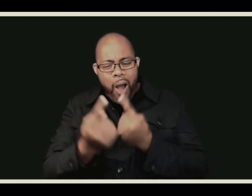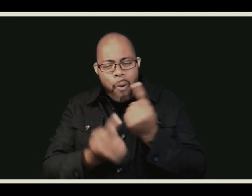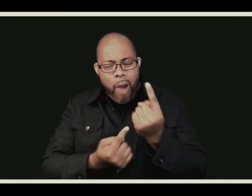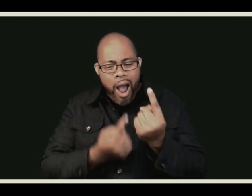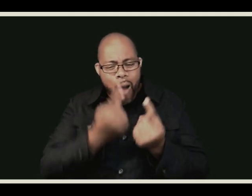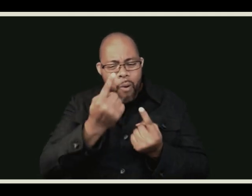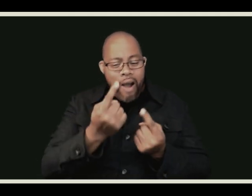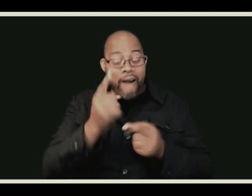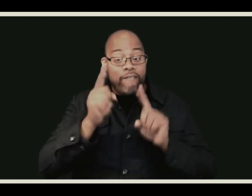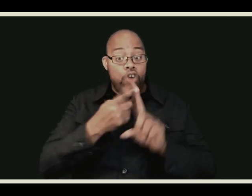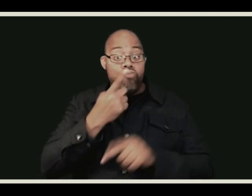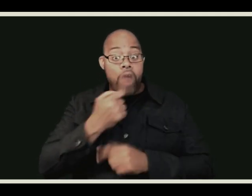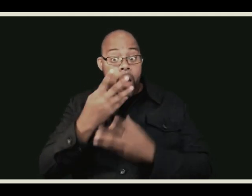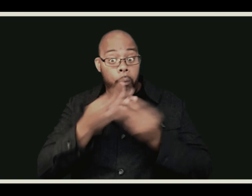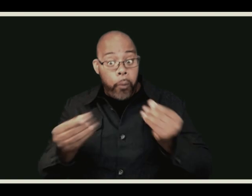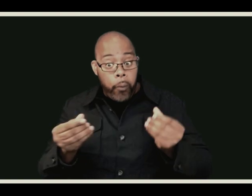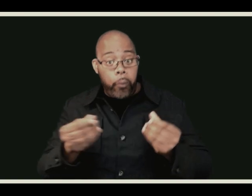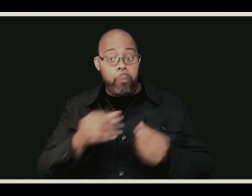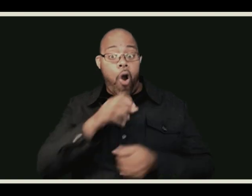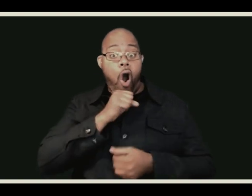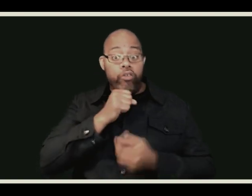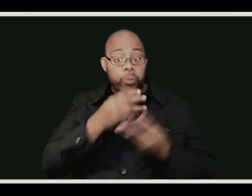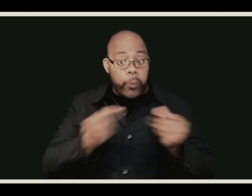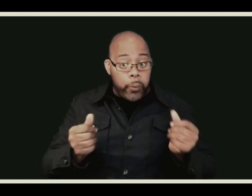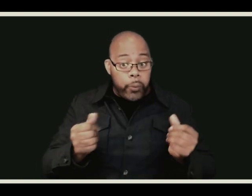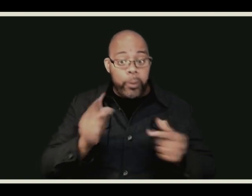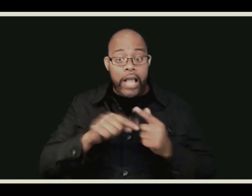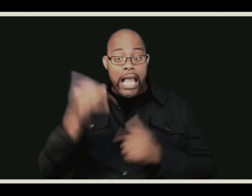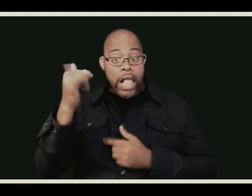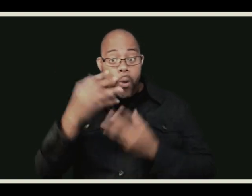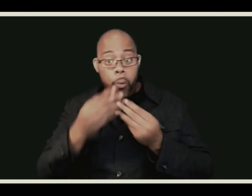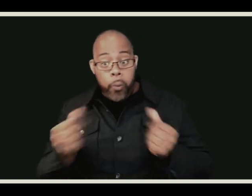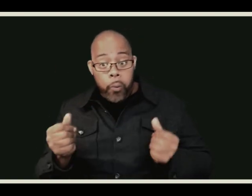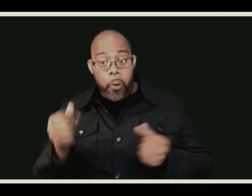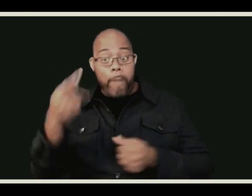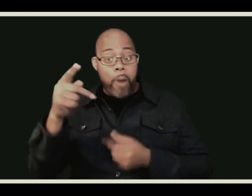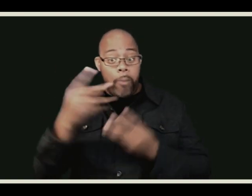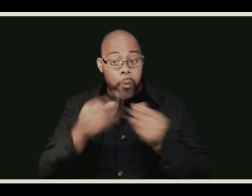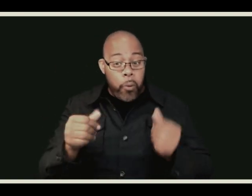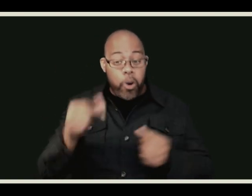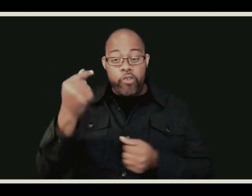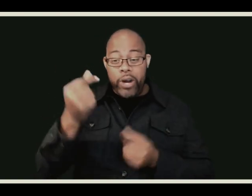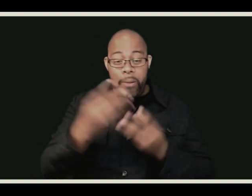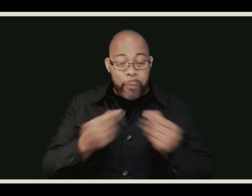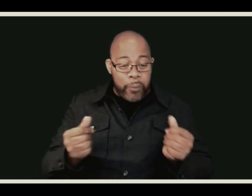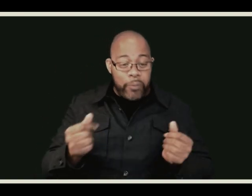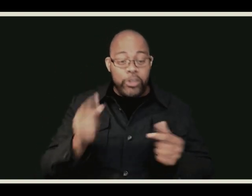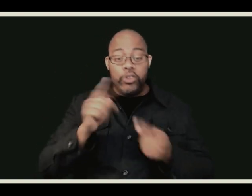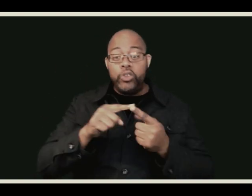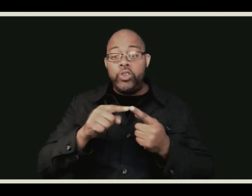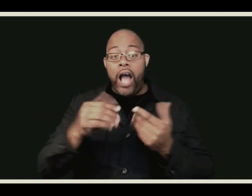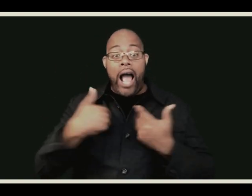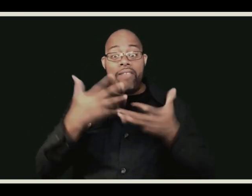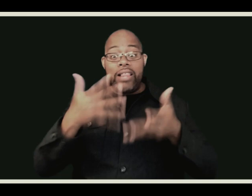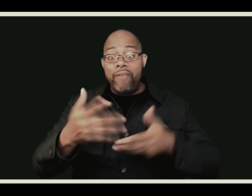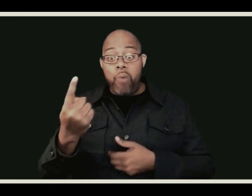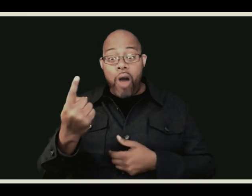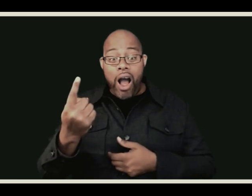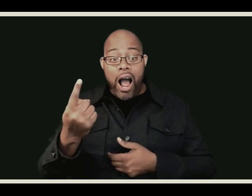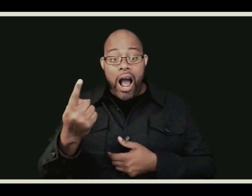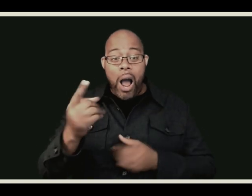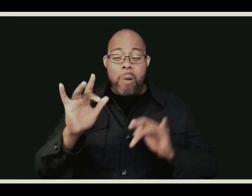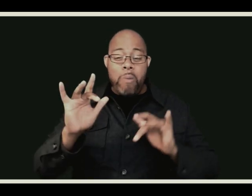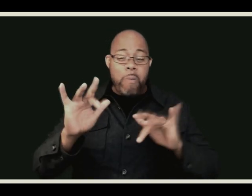vision. First red, and then orange, and then yellow, and then purple, and then green, until you all have left is